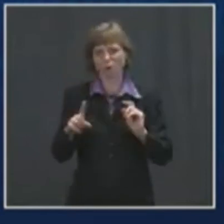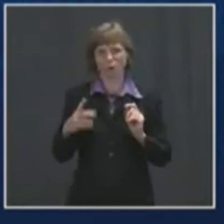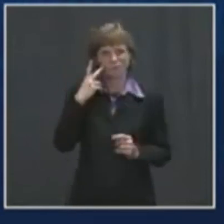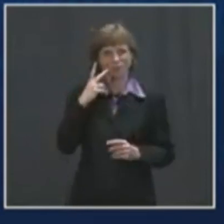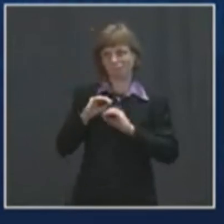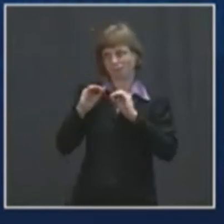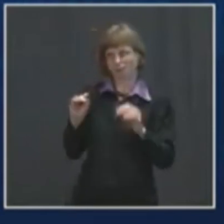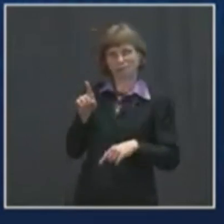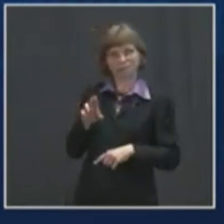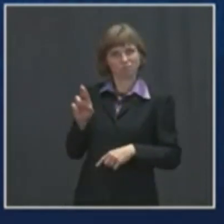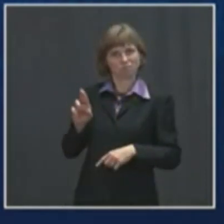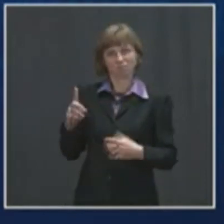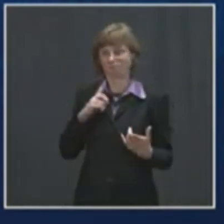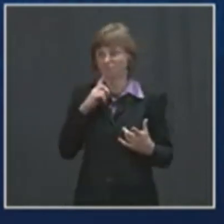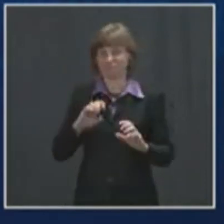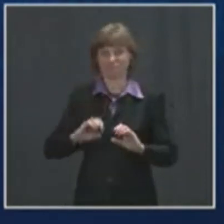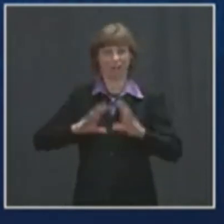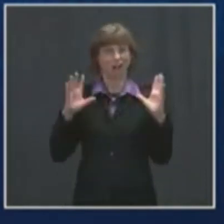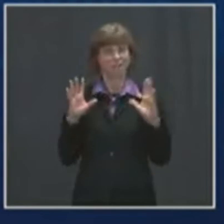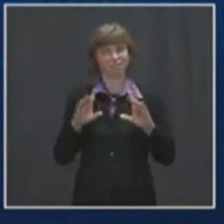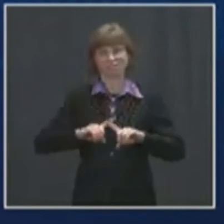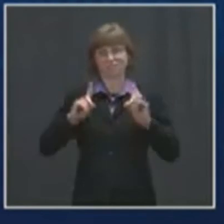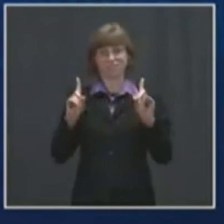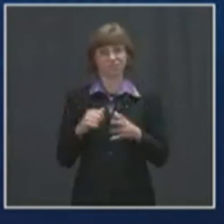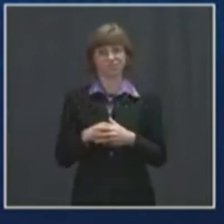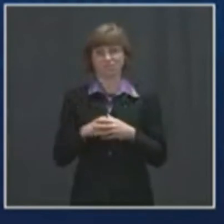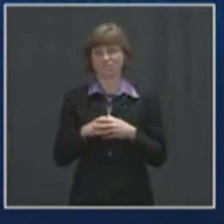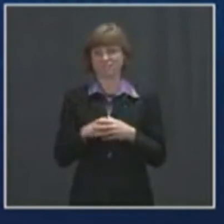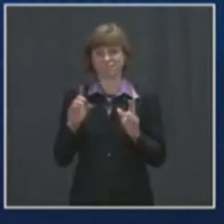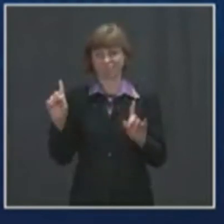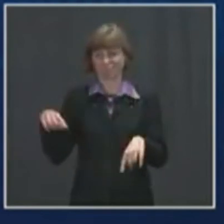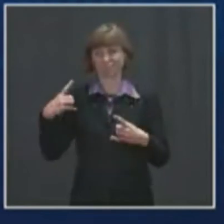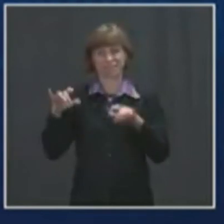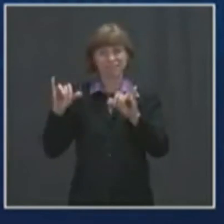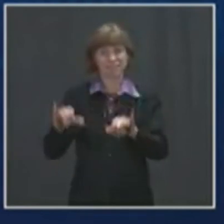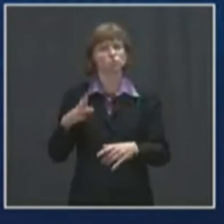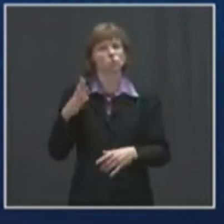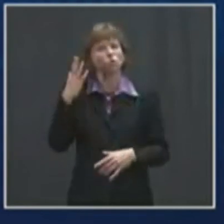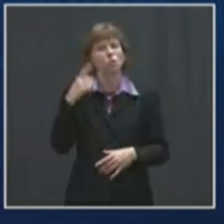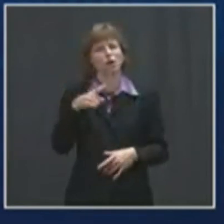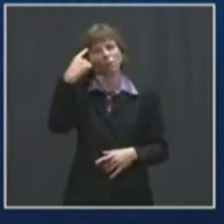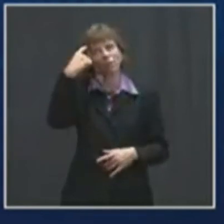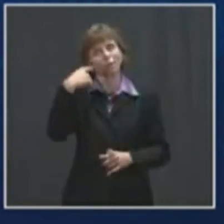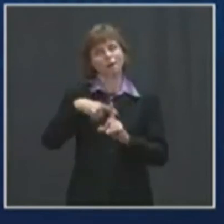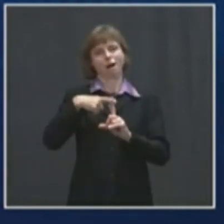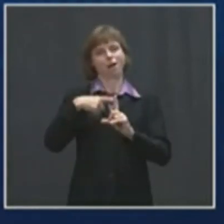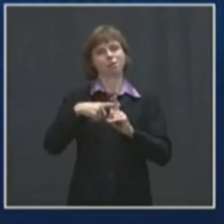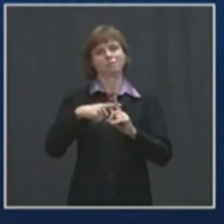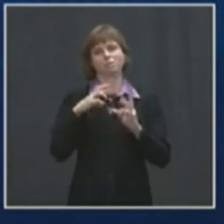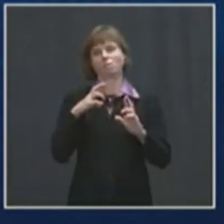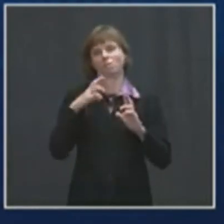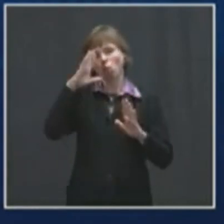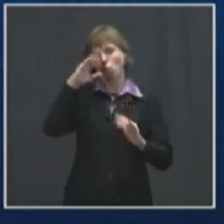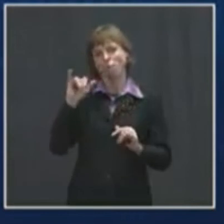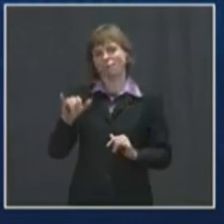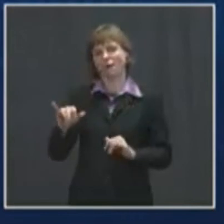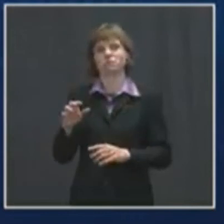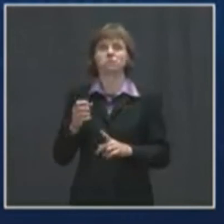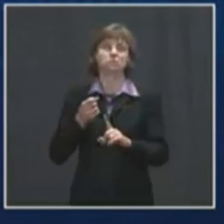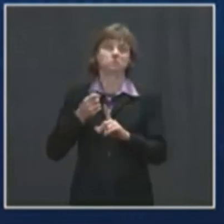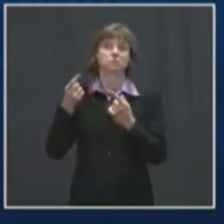fundamental differences remain the same. What gives you hope and optimism that Republicans are suddenly going to come around here? Well, I